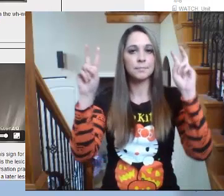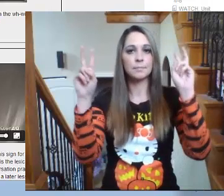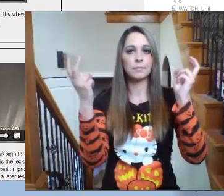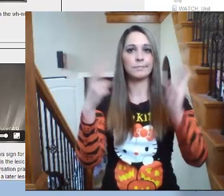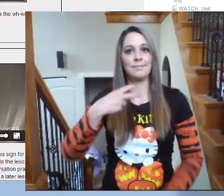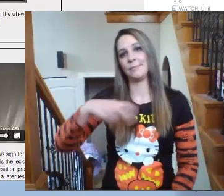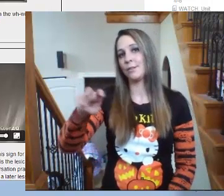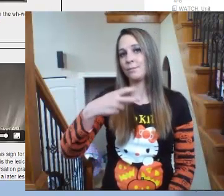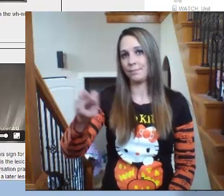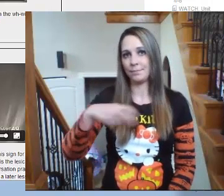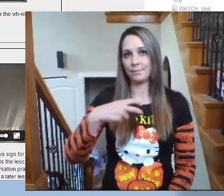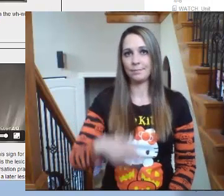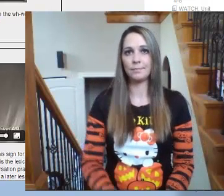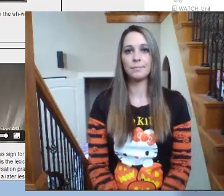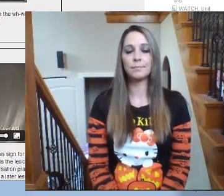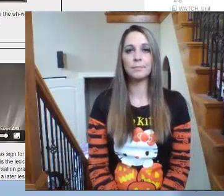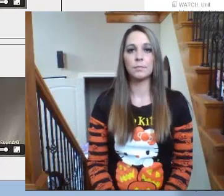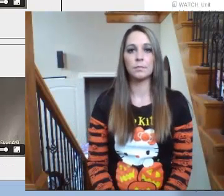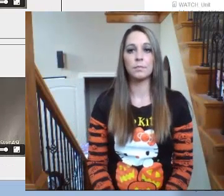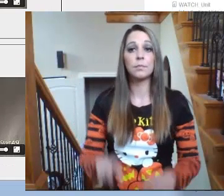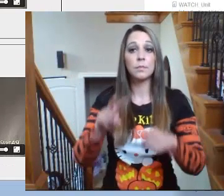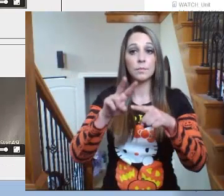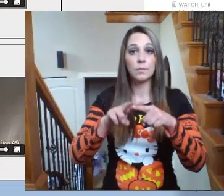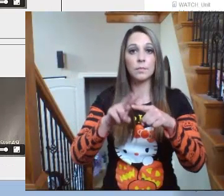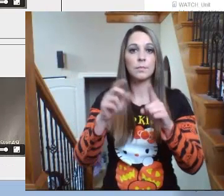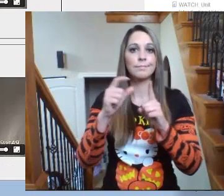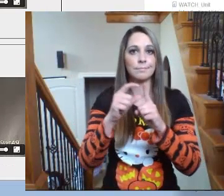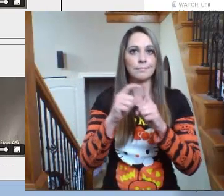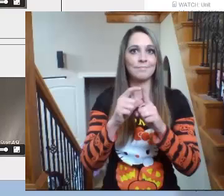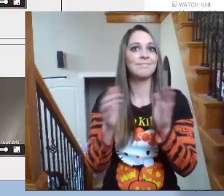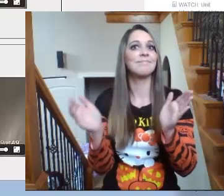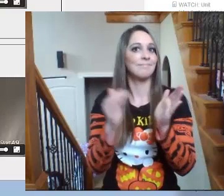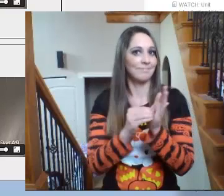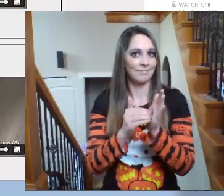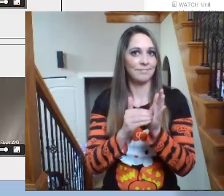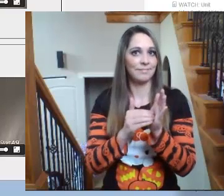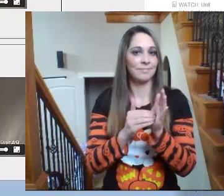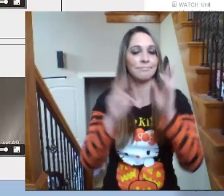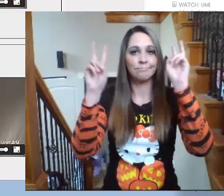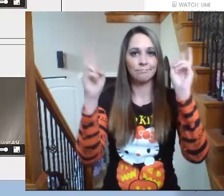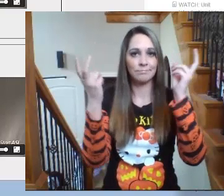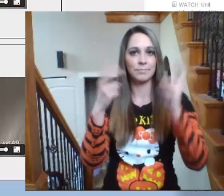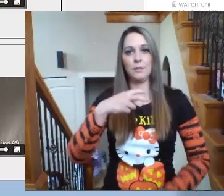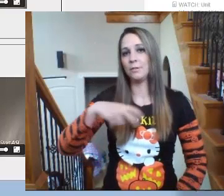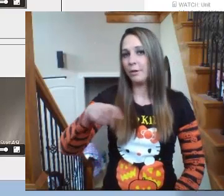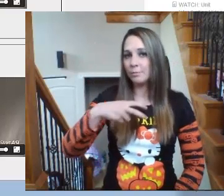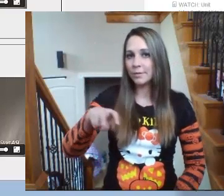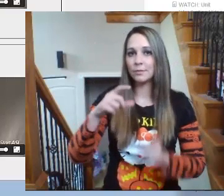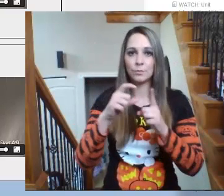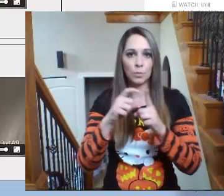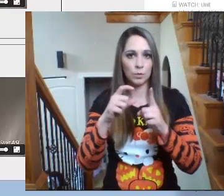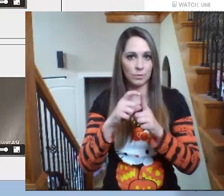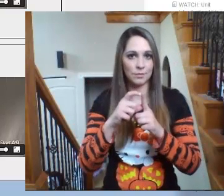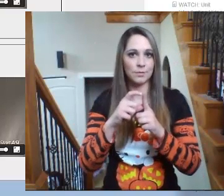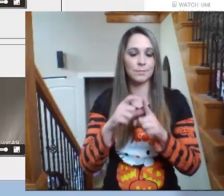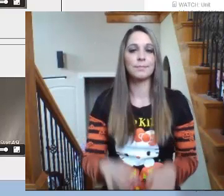We will have 3 phrases this week and the topic will be transportation. The vocabulary words the